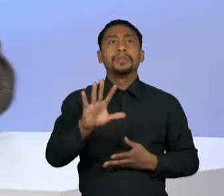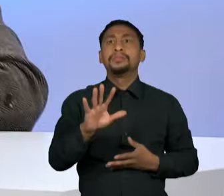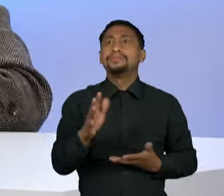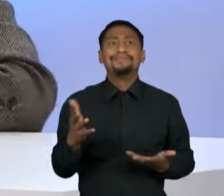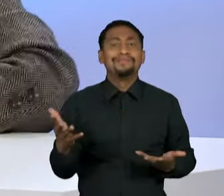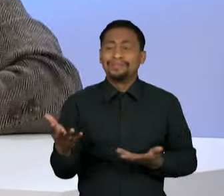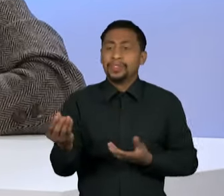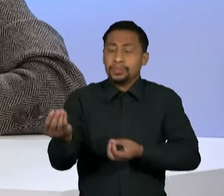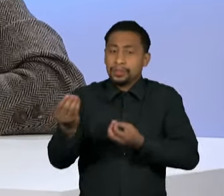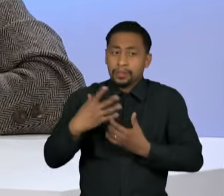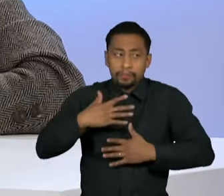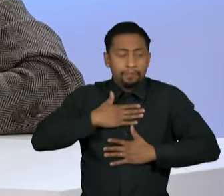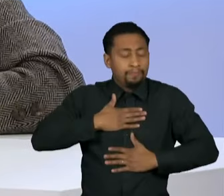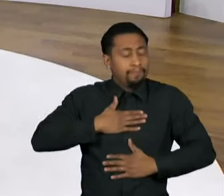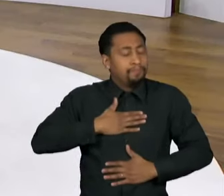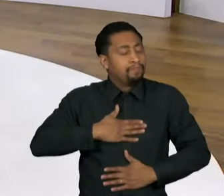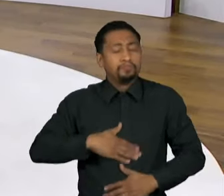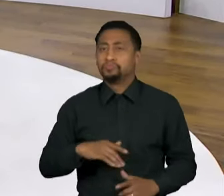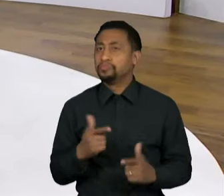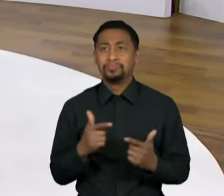estão dadas para isso?